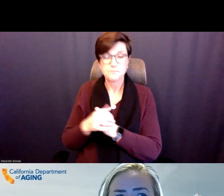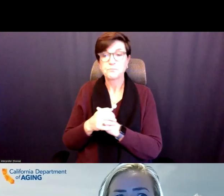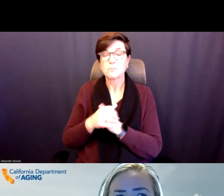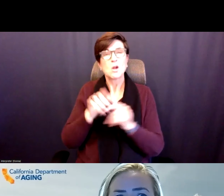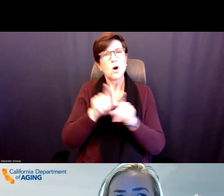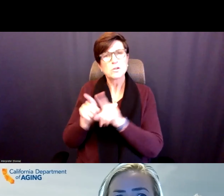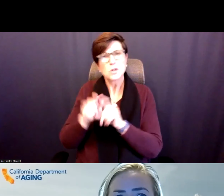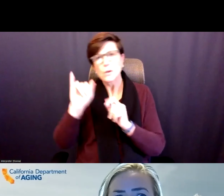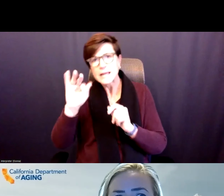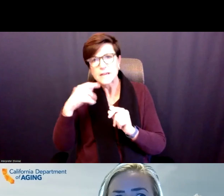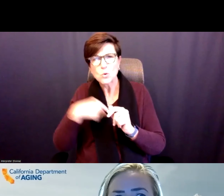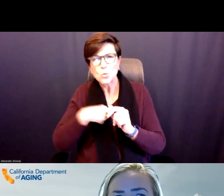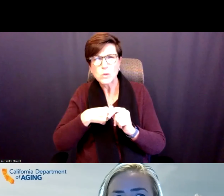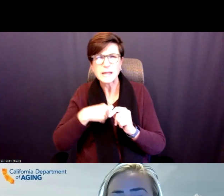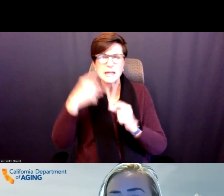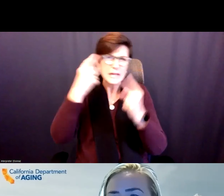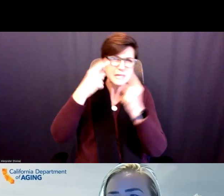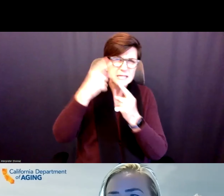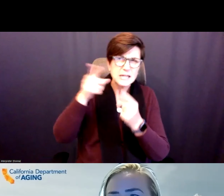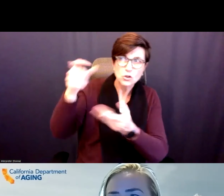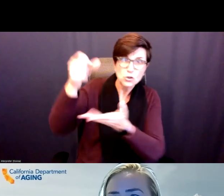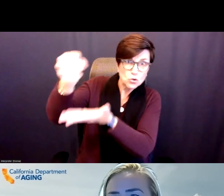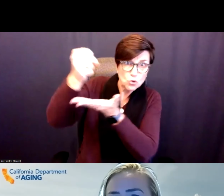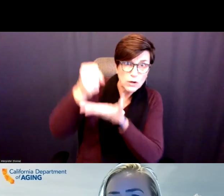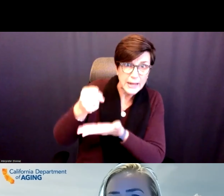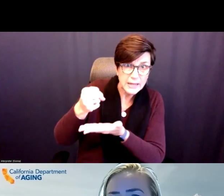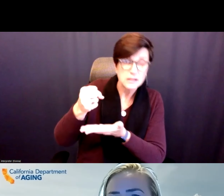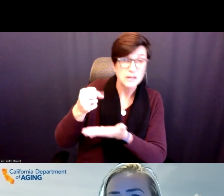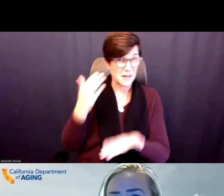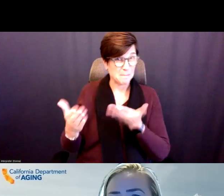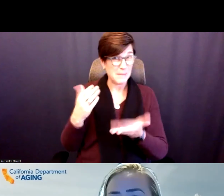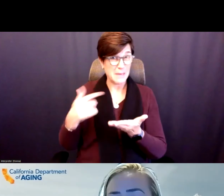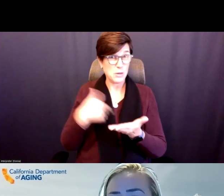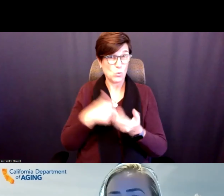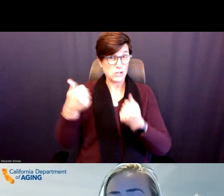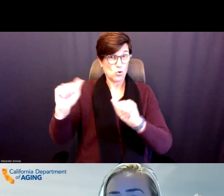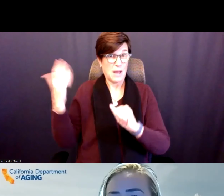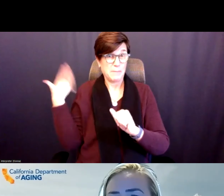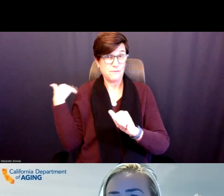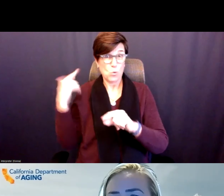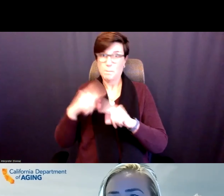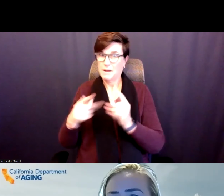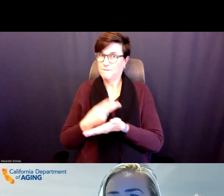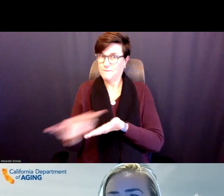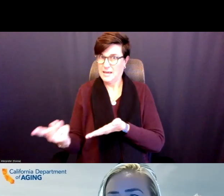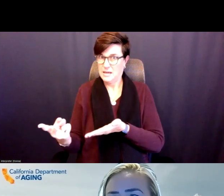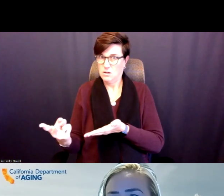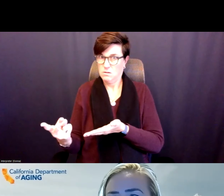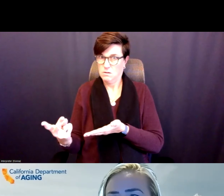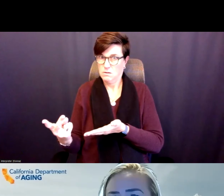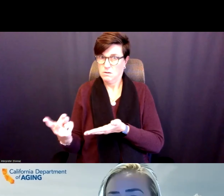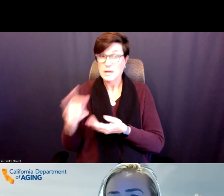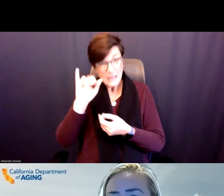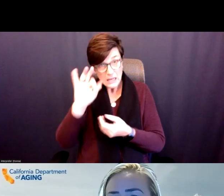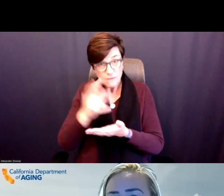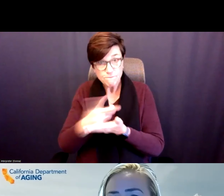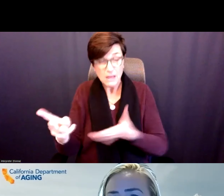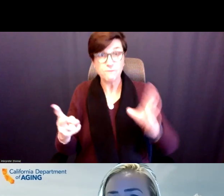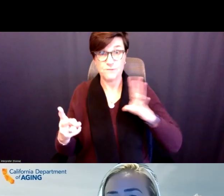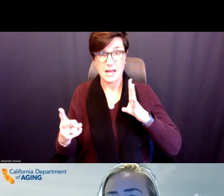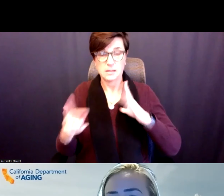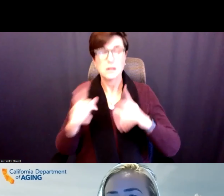opportunities, what have we tried that hasn't worked before? We should learn from our failures